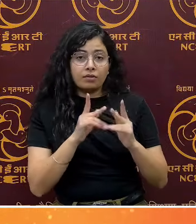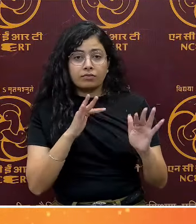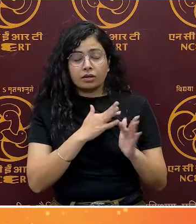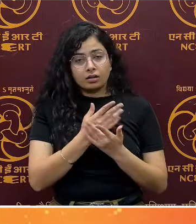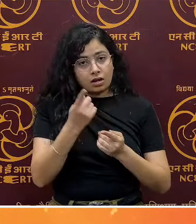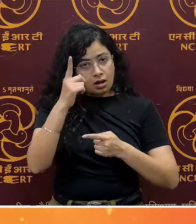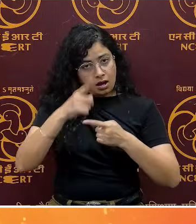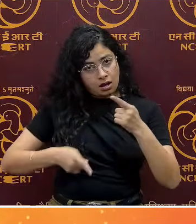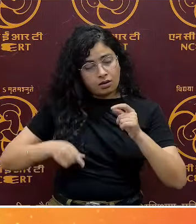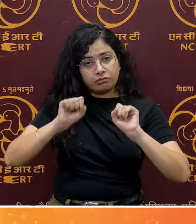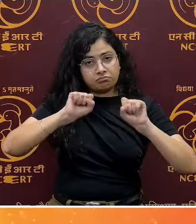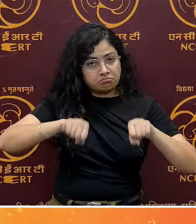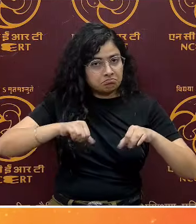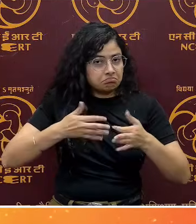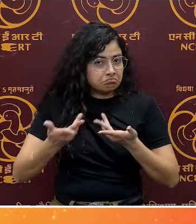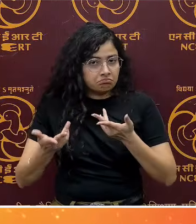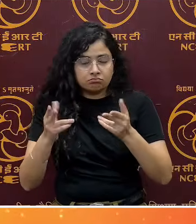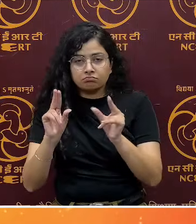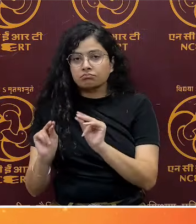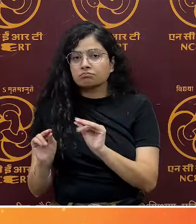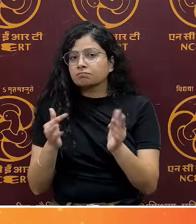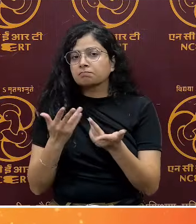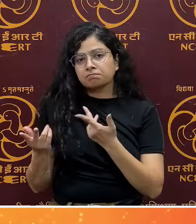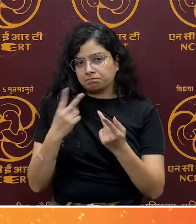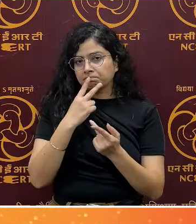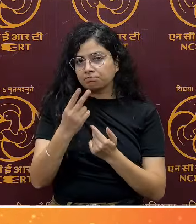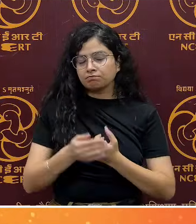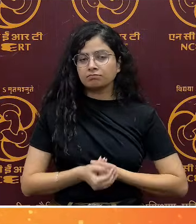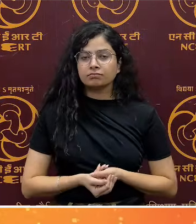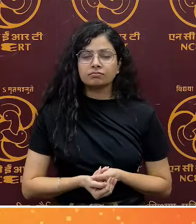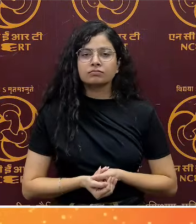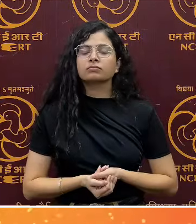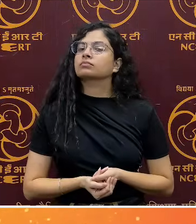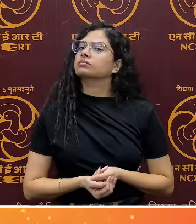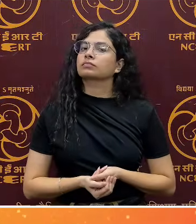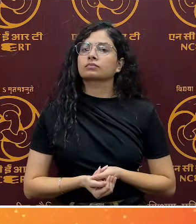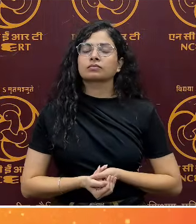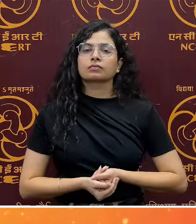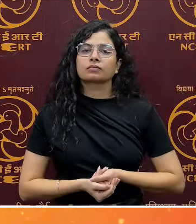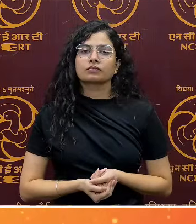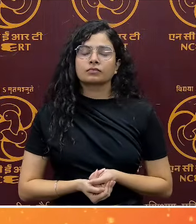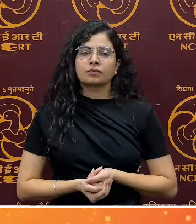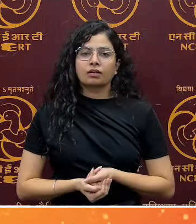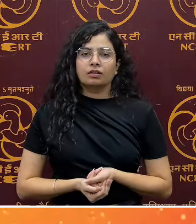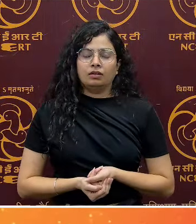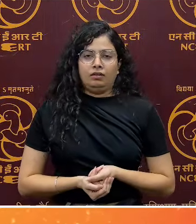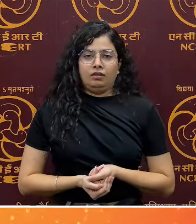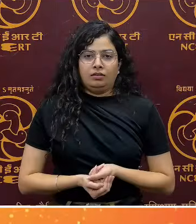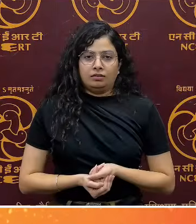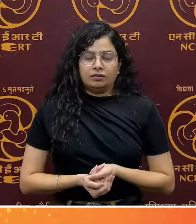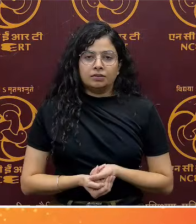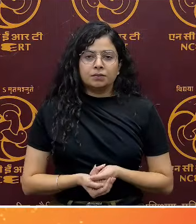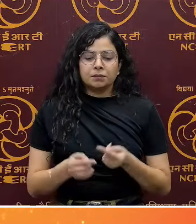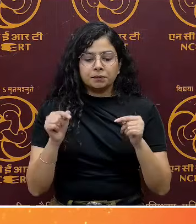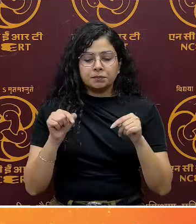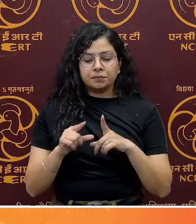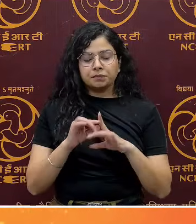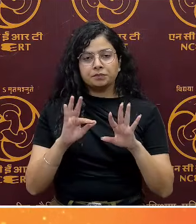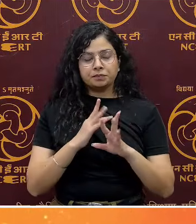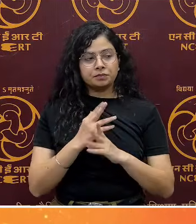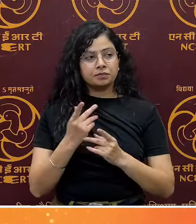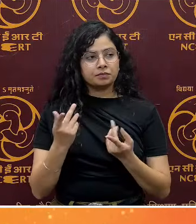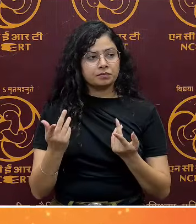the half of this full rectangle or not, whether these 2 halves are equal or not. So let us drag it onto